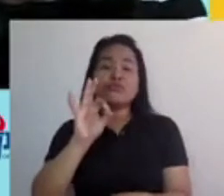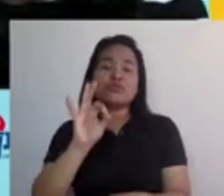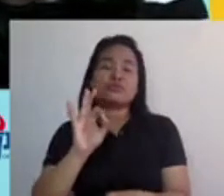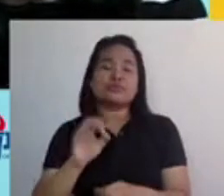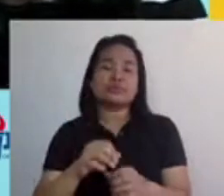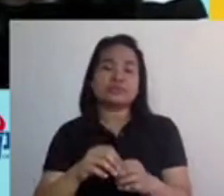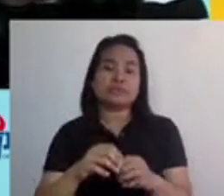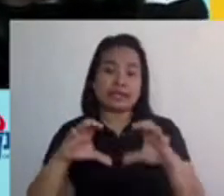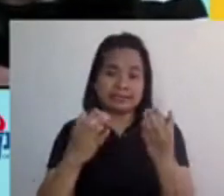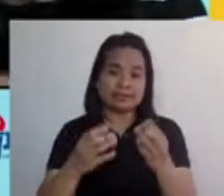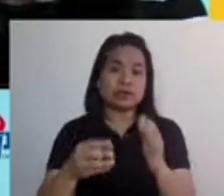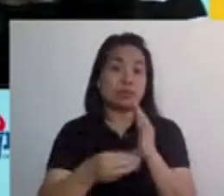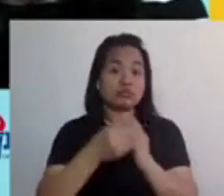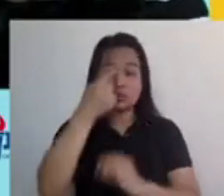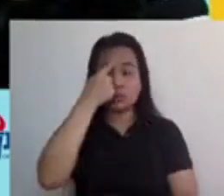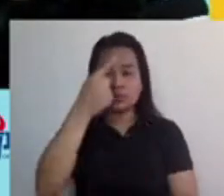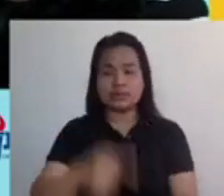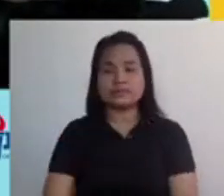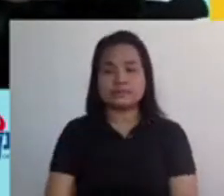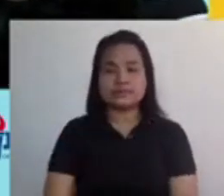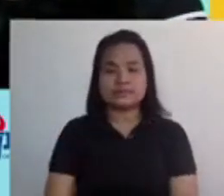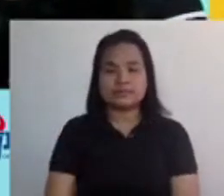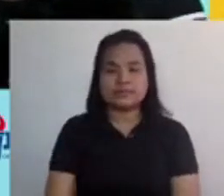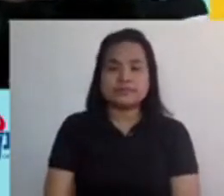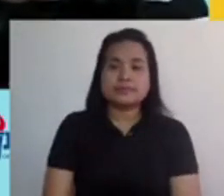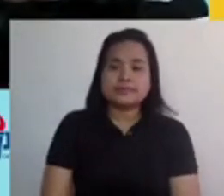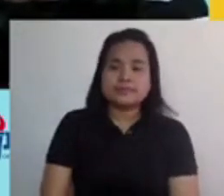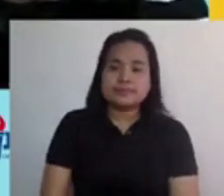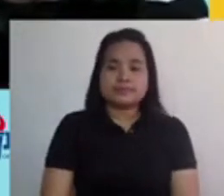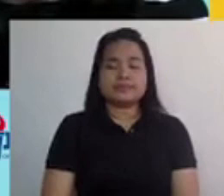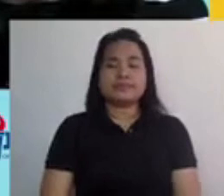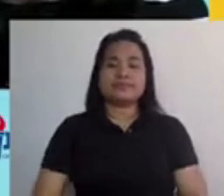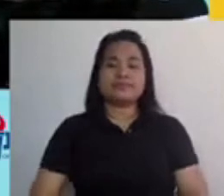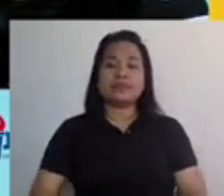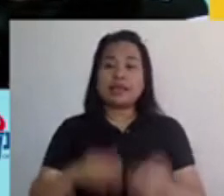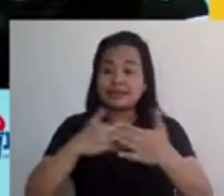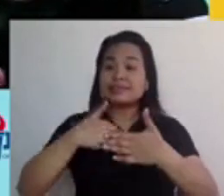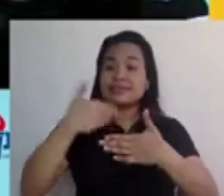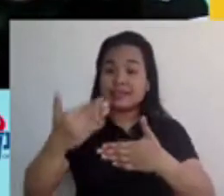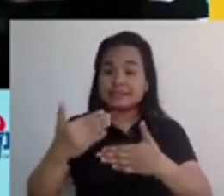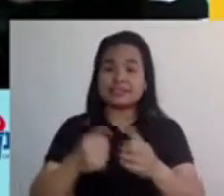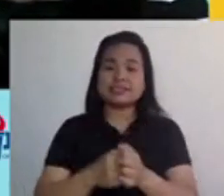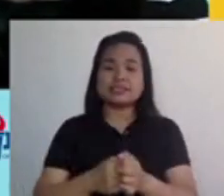have shared this, or this one is directed more to our regular teachers, those who conduct